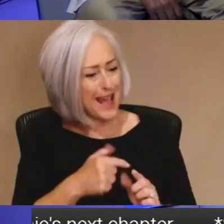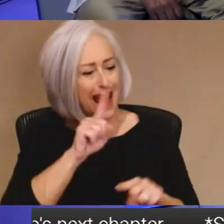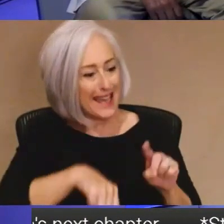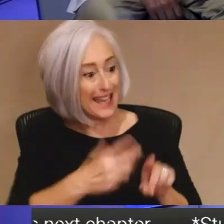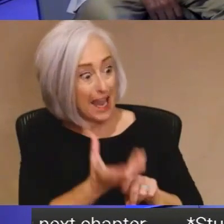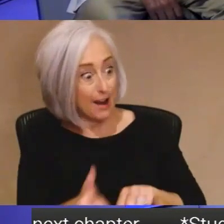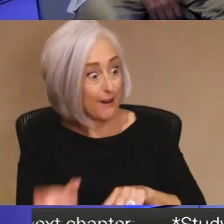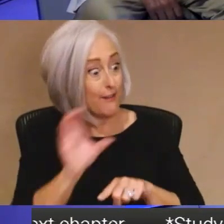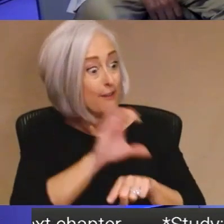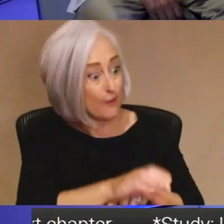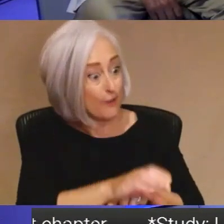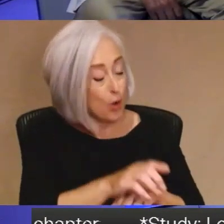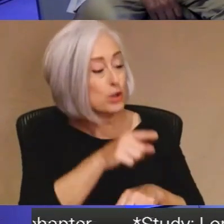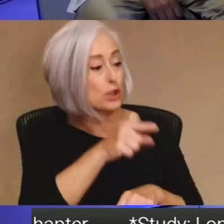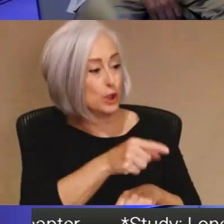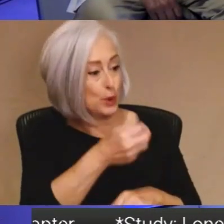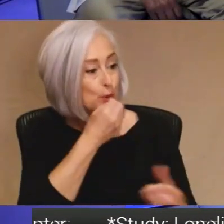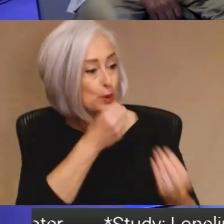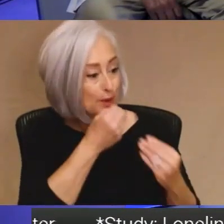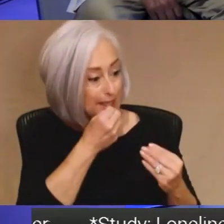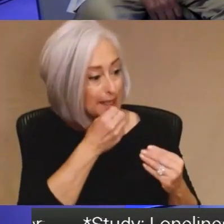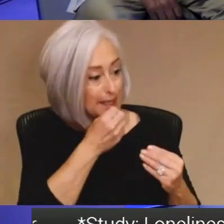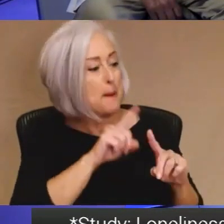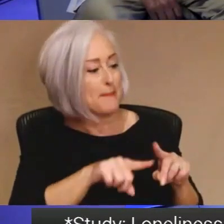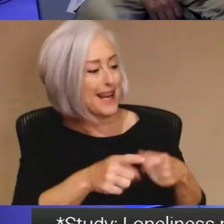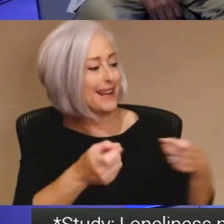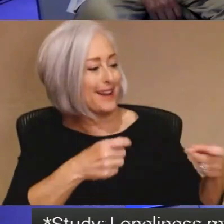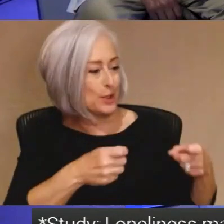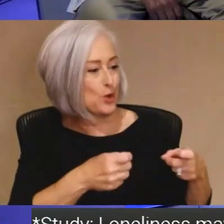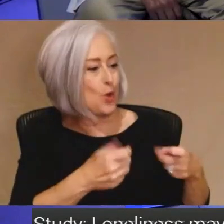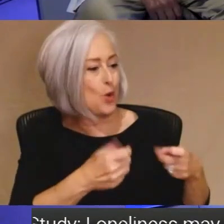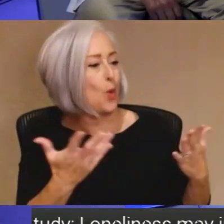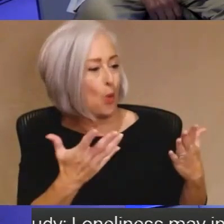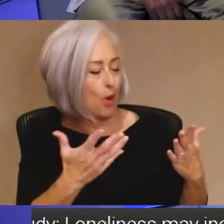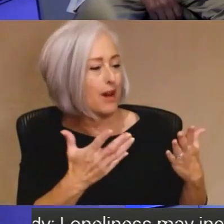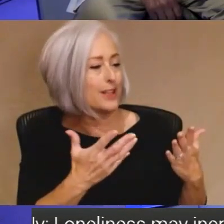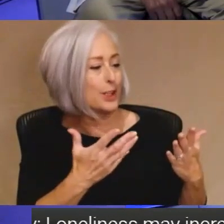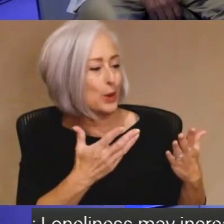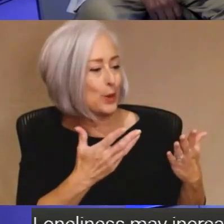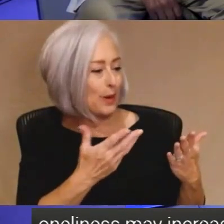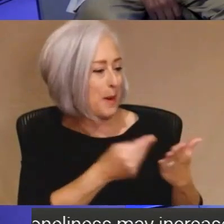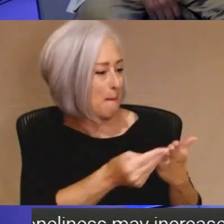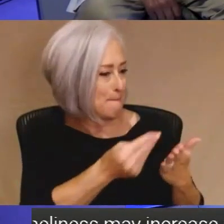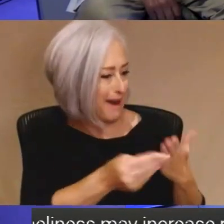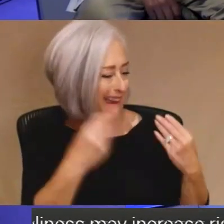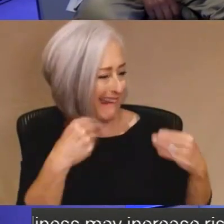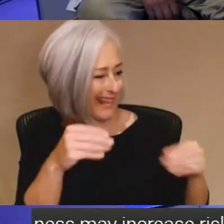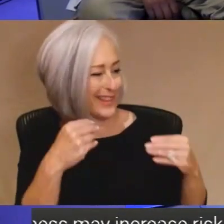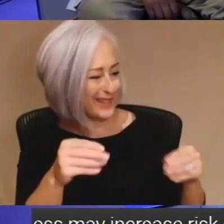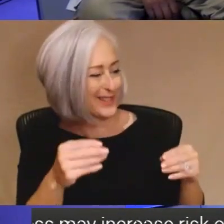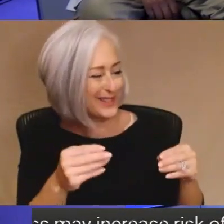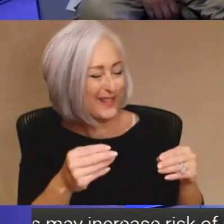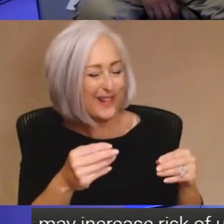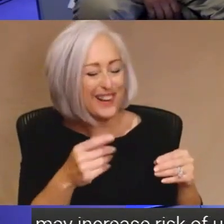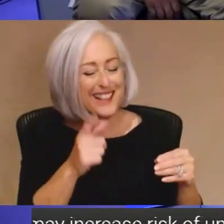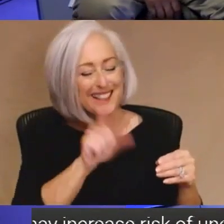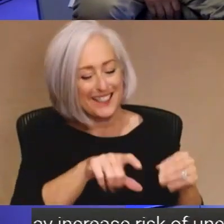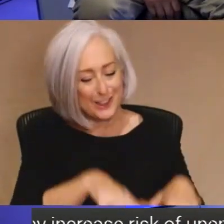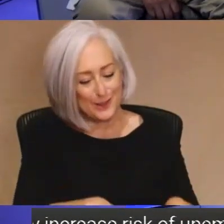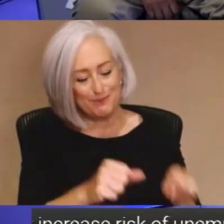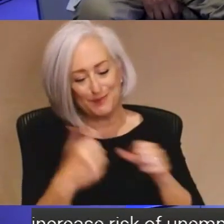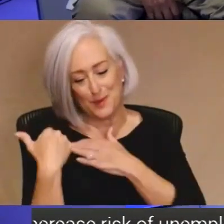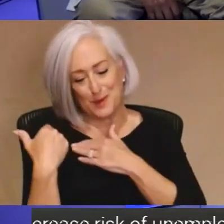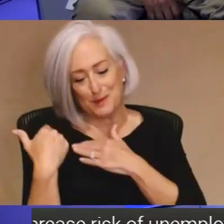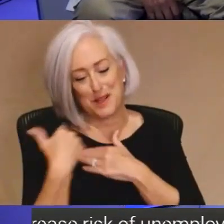what you do eat if it's That's bad stuff. Right. You know, my kids don't make out my grocery list. I do, right? So I got to take the responsibility. All right, Dr. Robbins, another